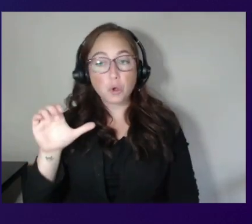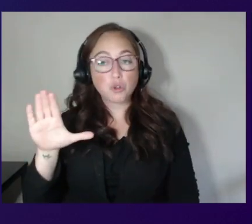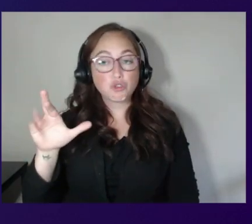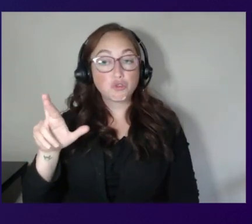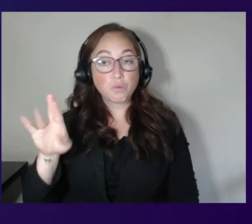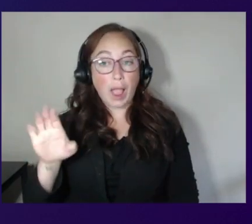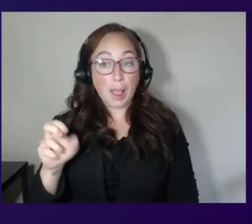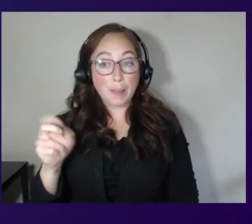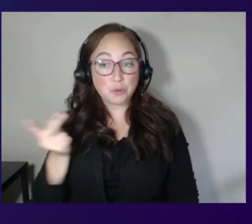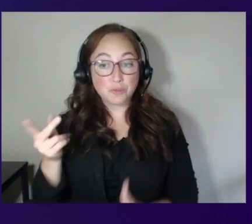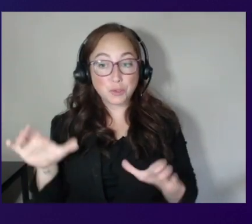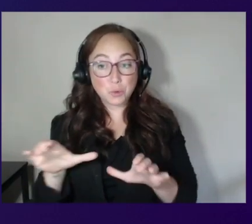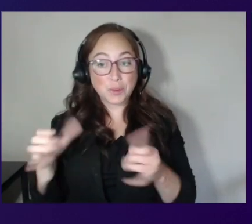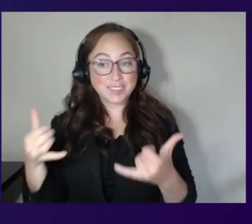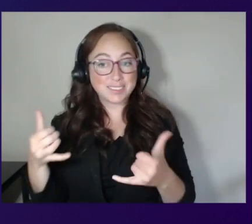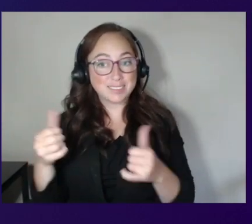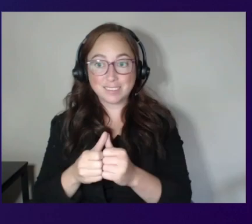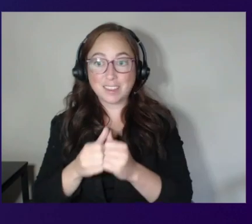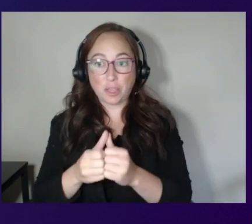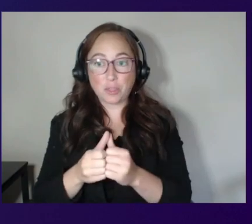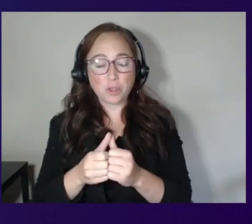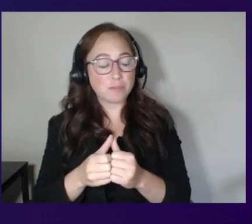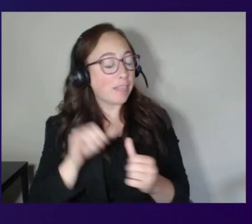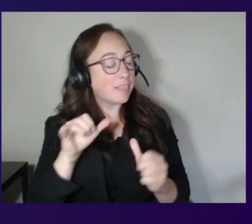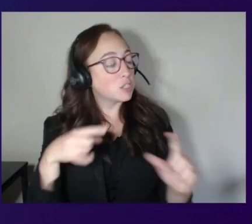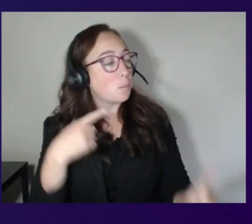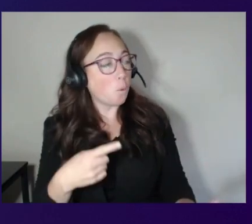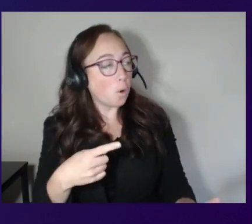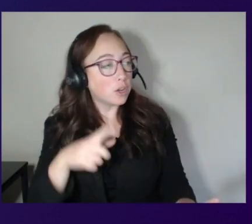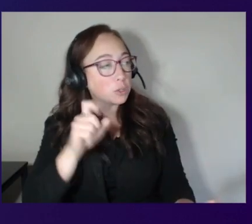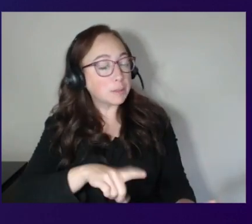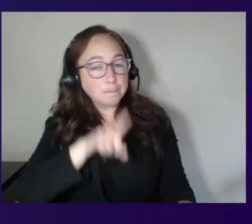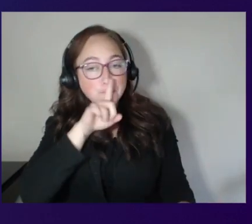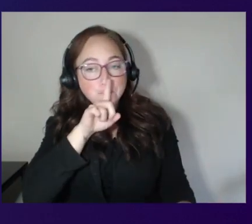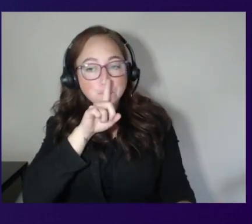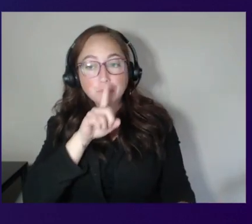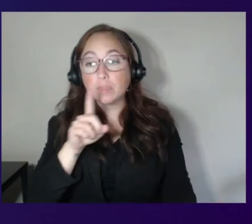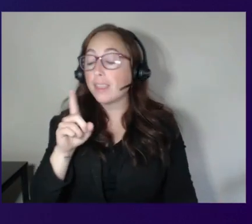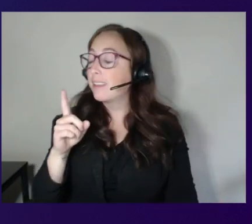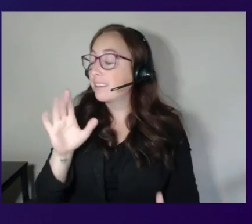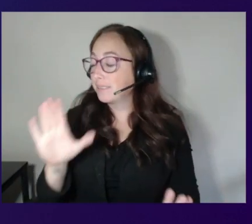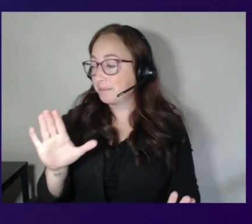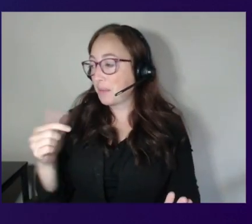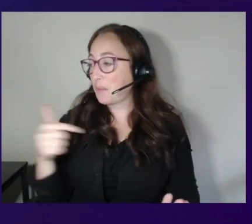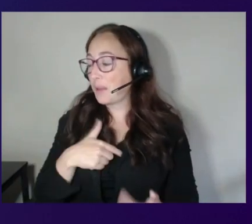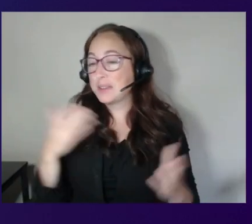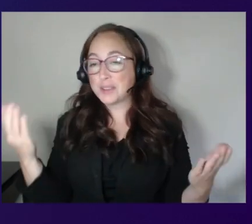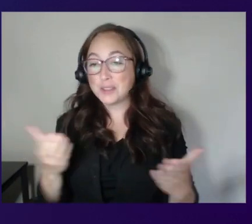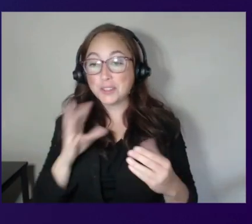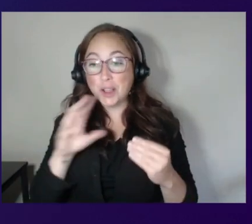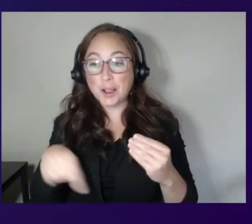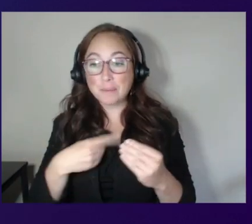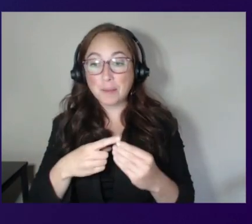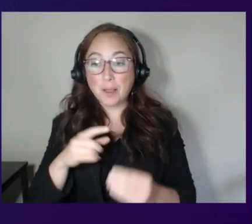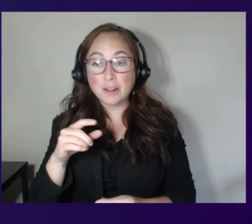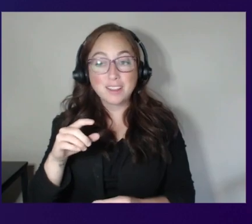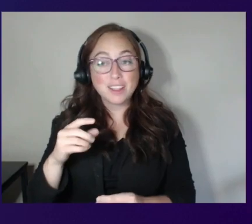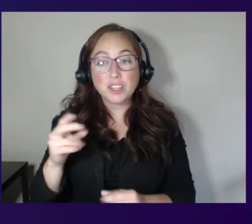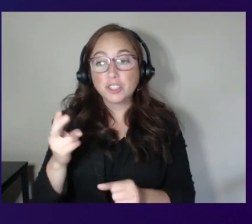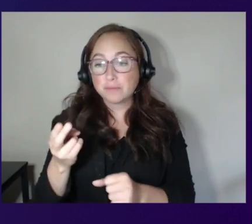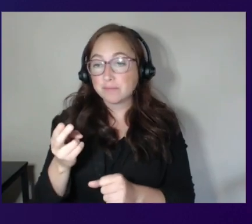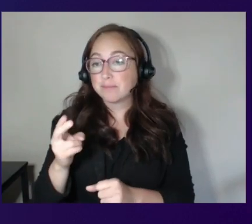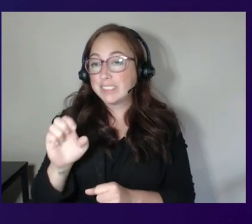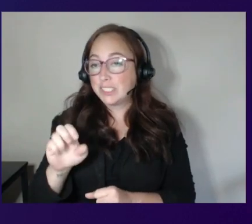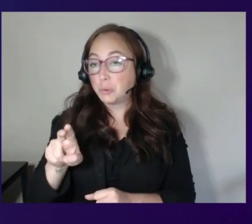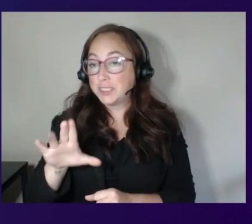committing today, but that's the I point. am his You partner. yeah. So we are here talking end user computing all day, and we got